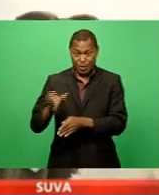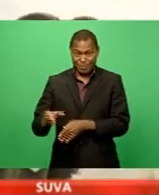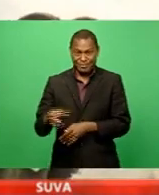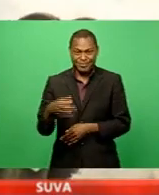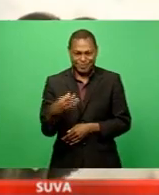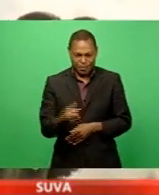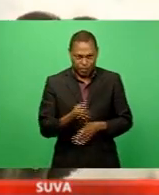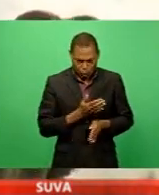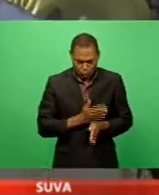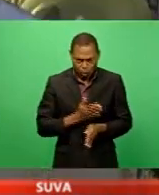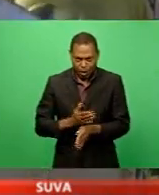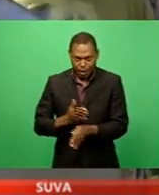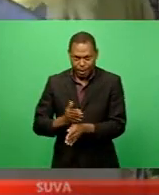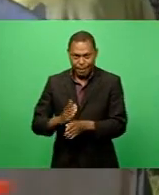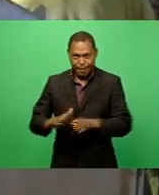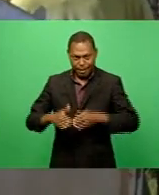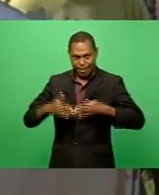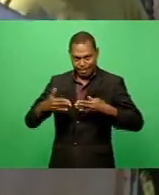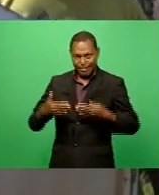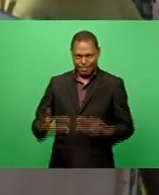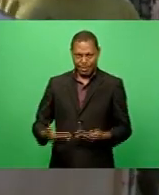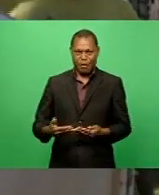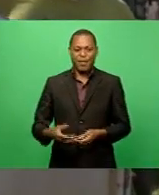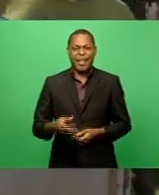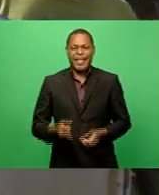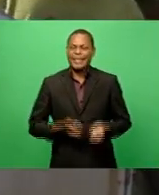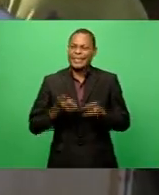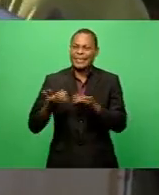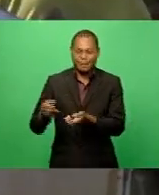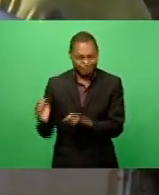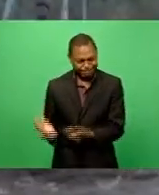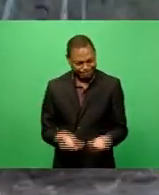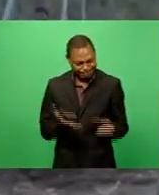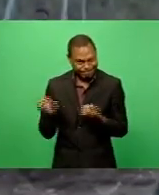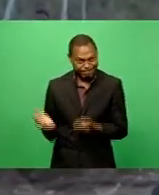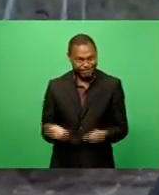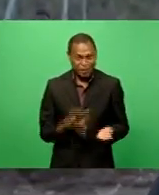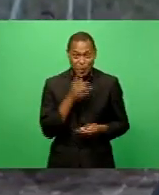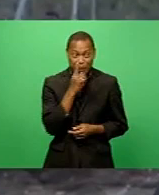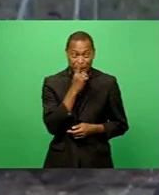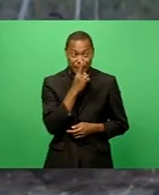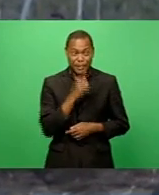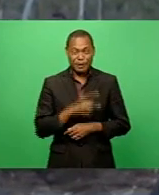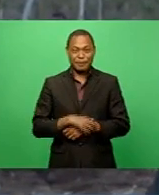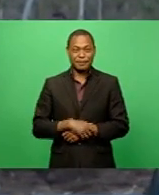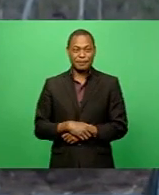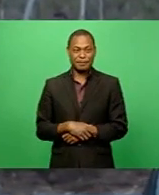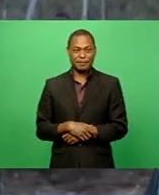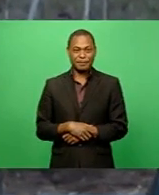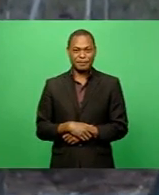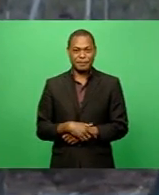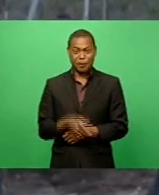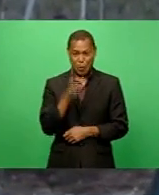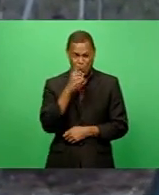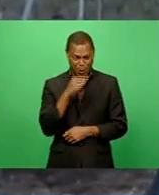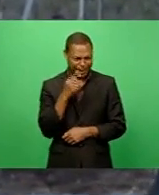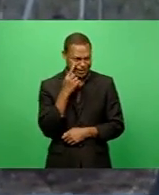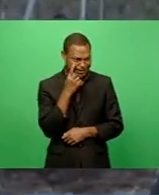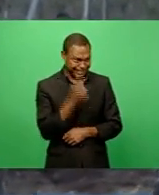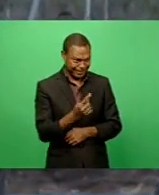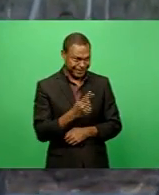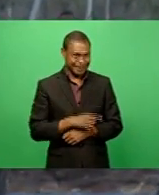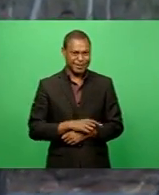continuing their assessment and providing necessary supplies to affected citizens. But you can see that there's